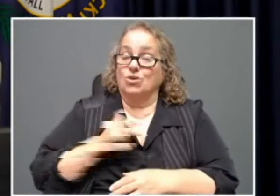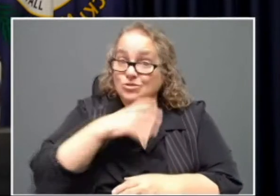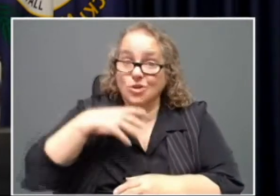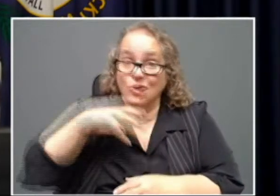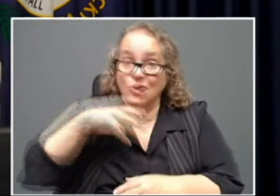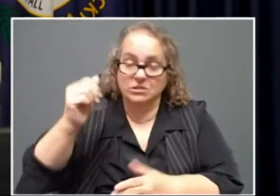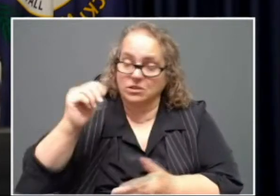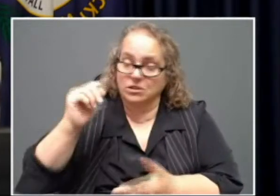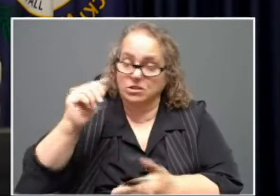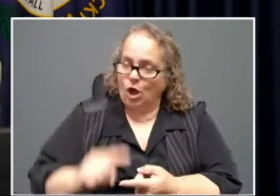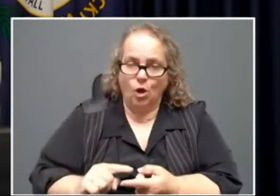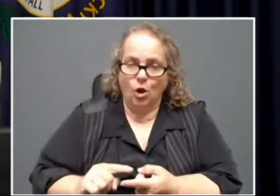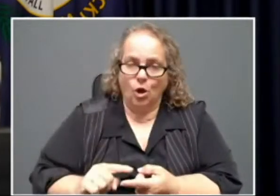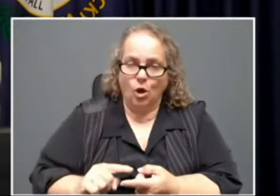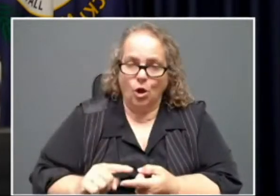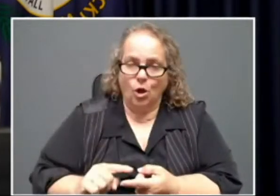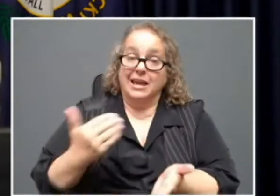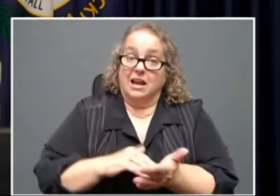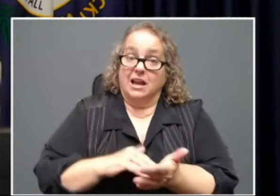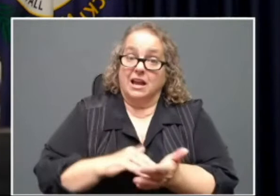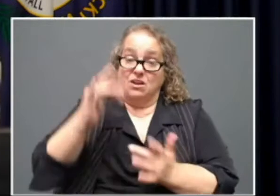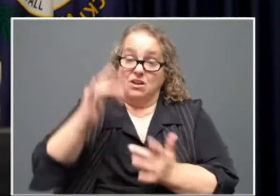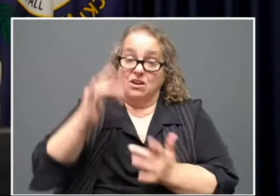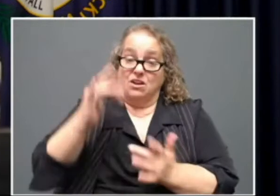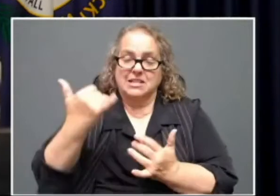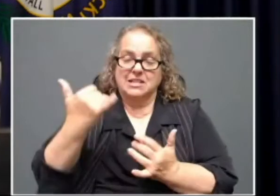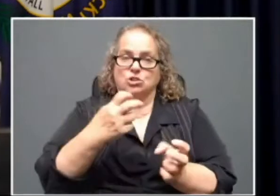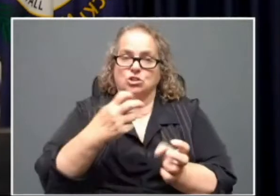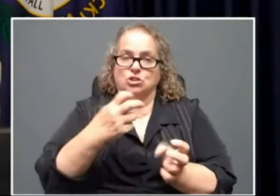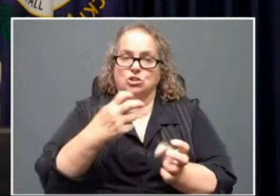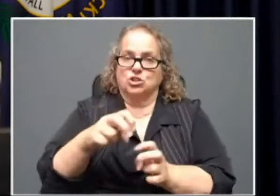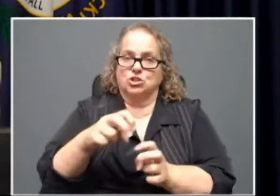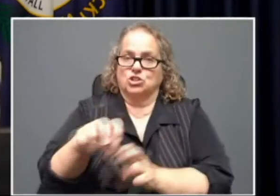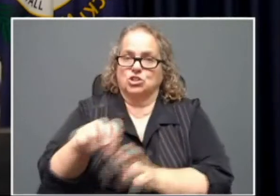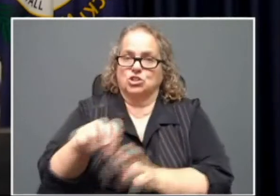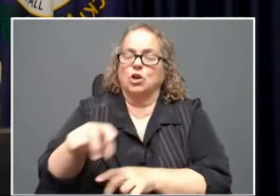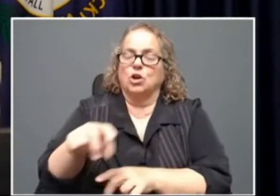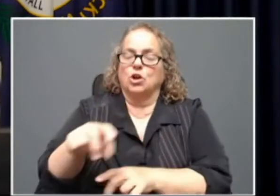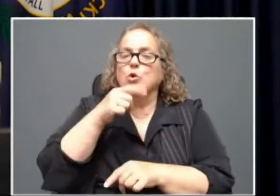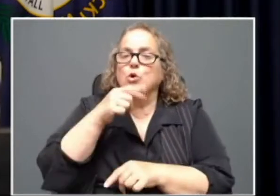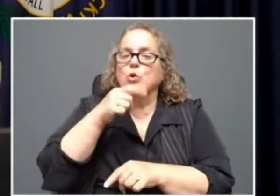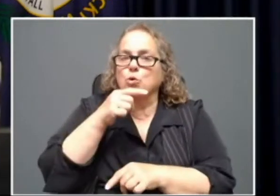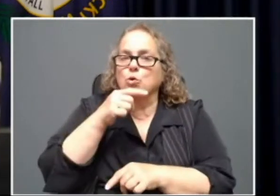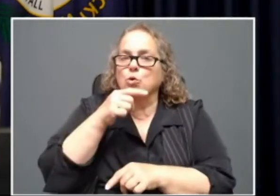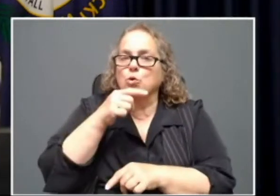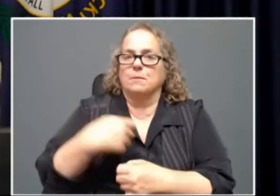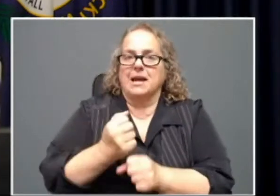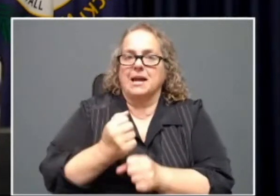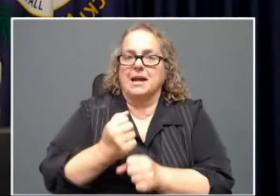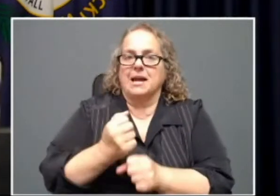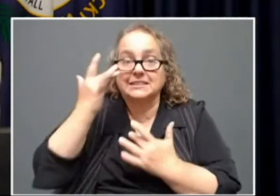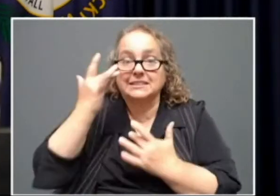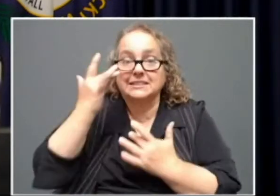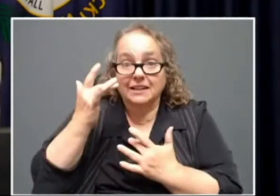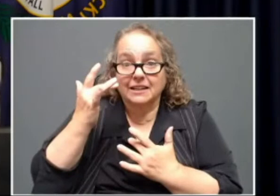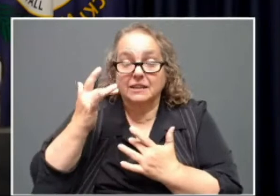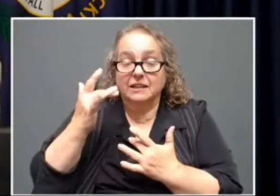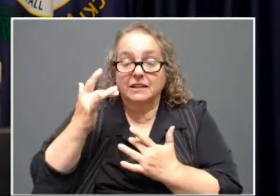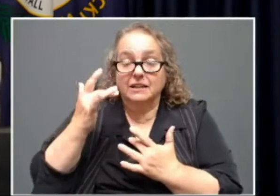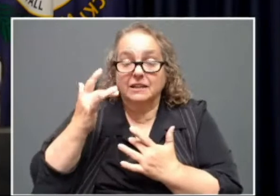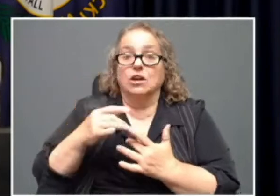this virus is shifting. Who is getting infected because of who is, but more importantly, who is